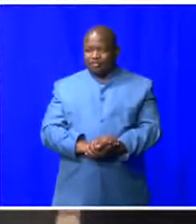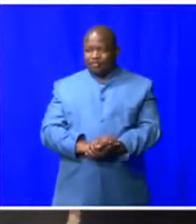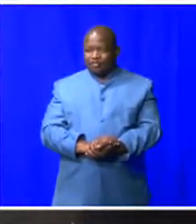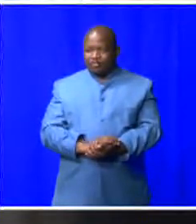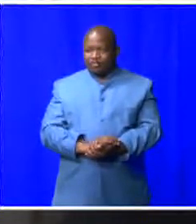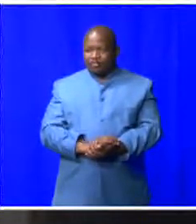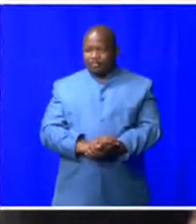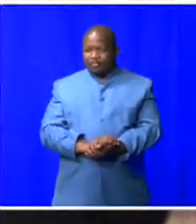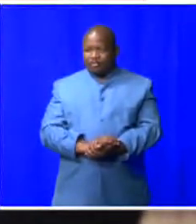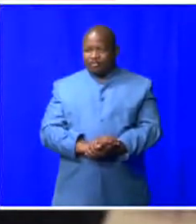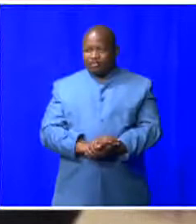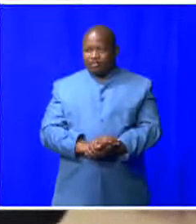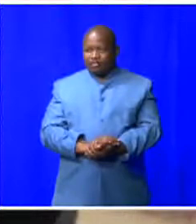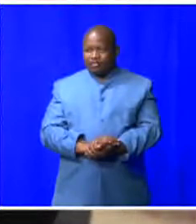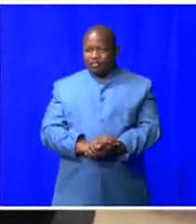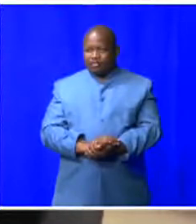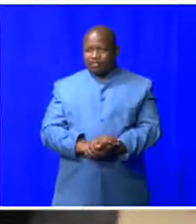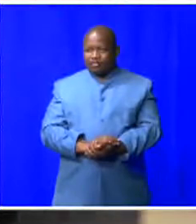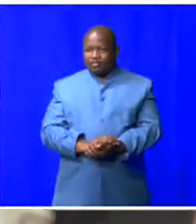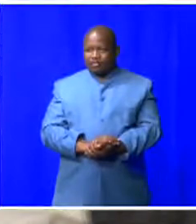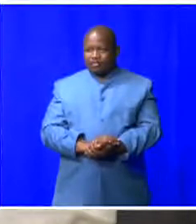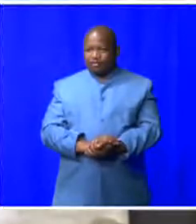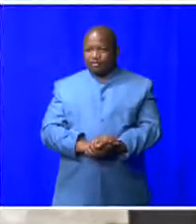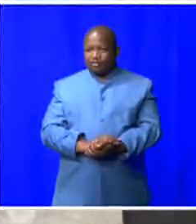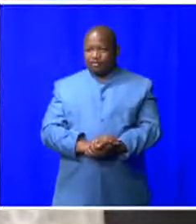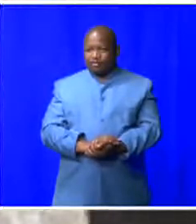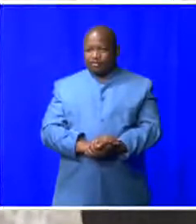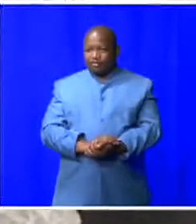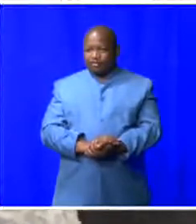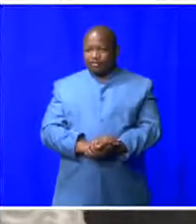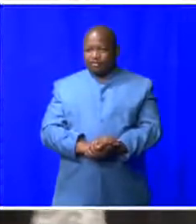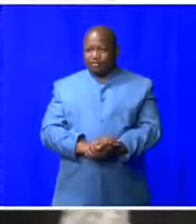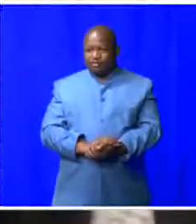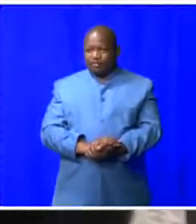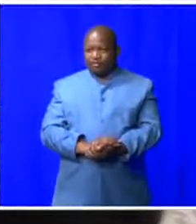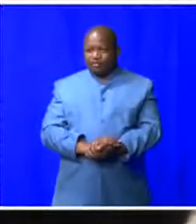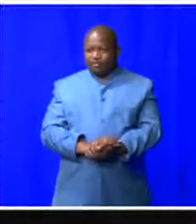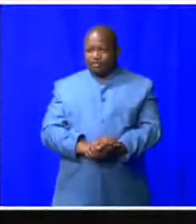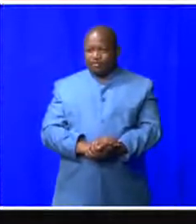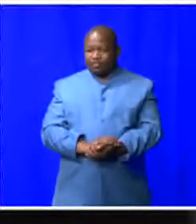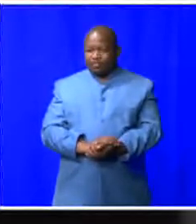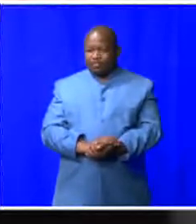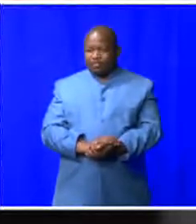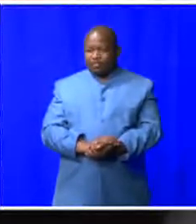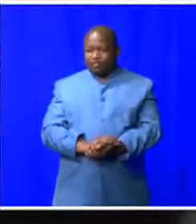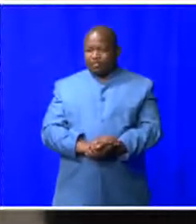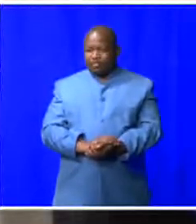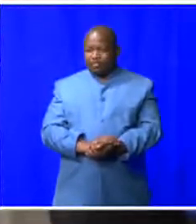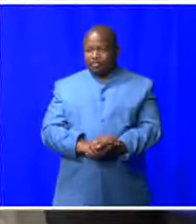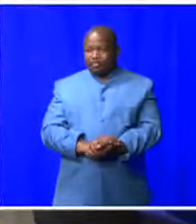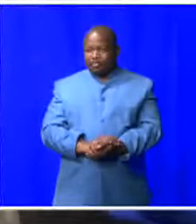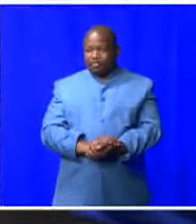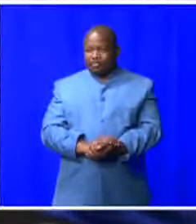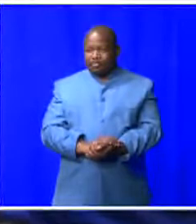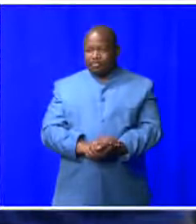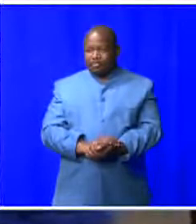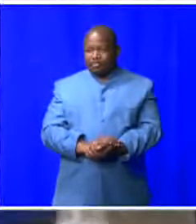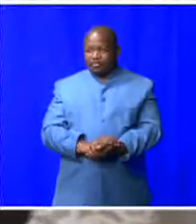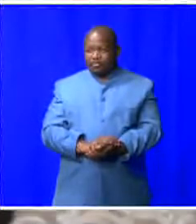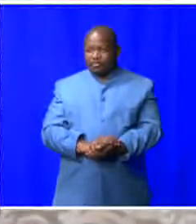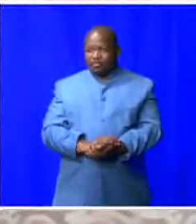mark. Zamphalala David. Official mark. Zamphalala David. Official mark.